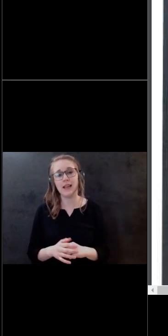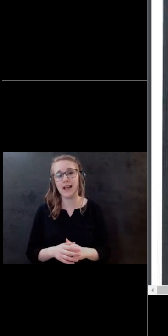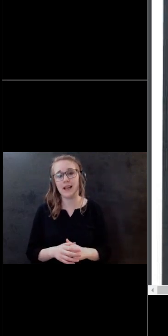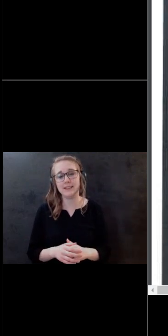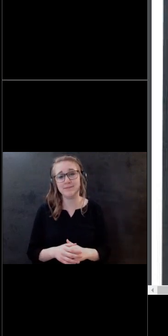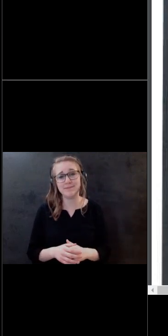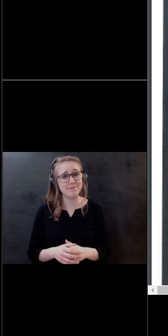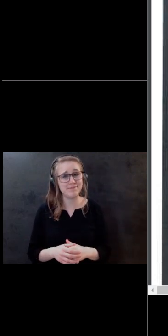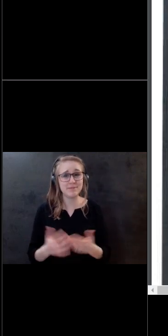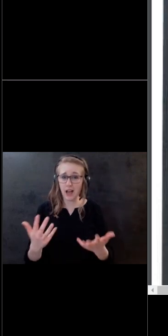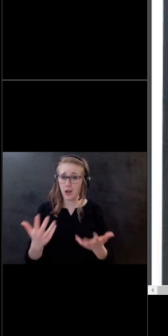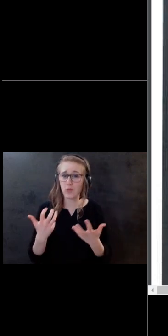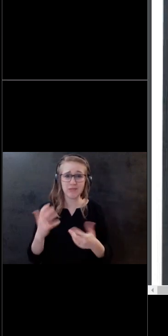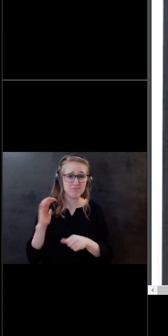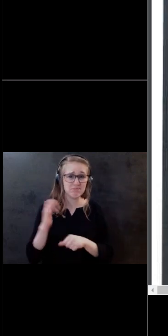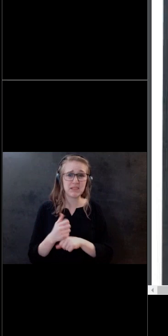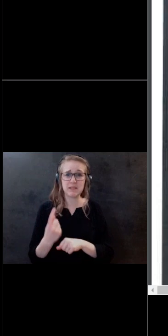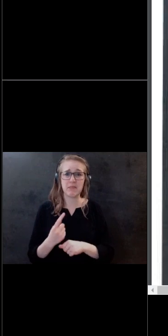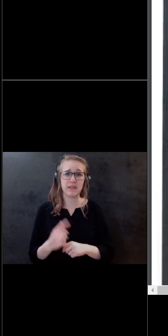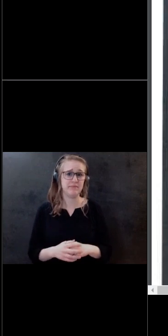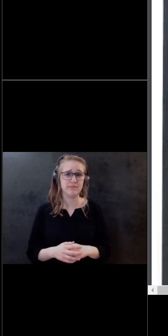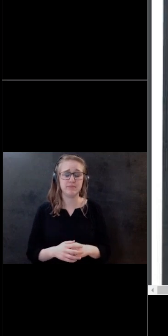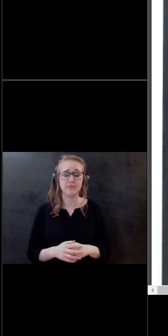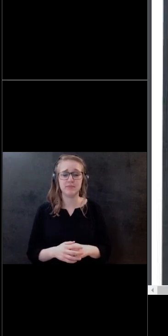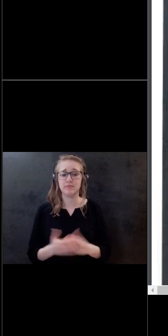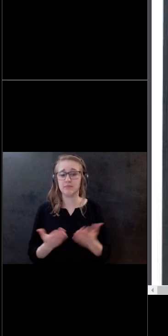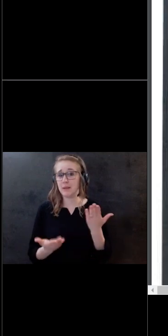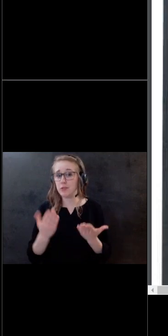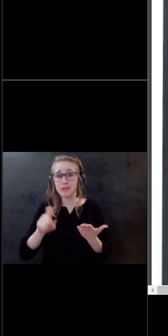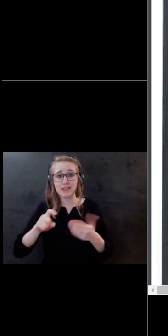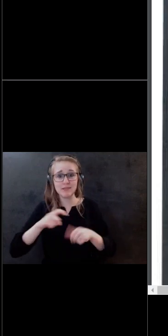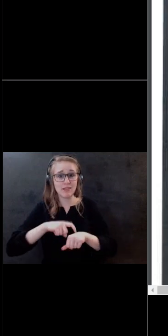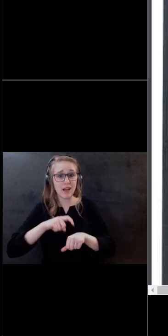want to get something locked in. I think it's either if you need time,